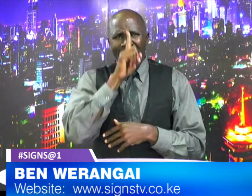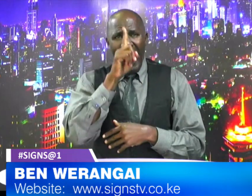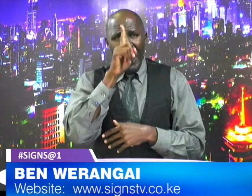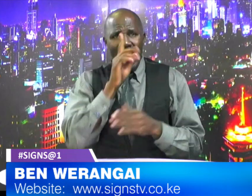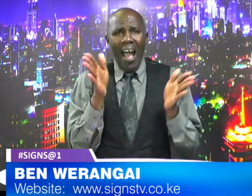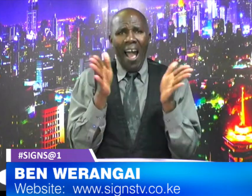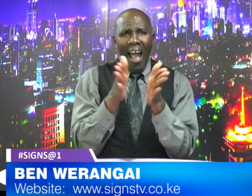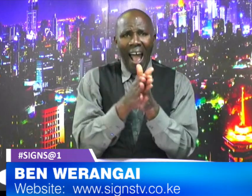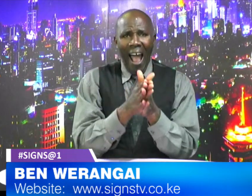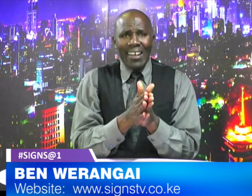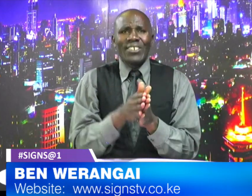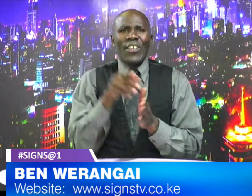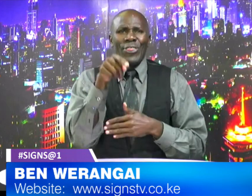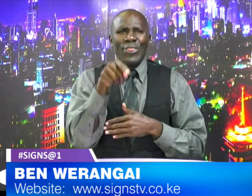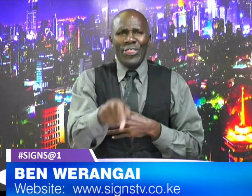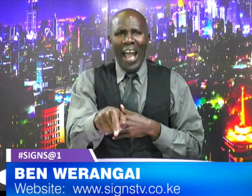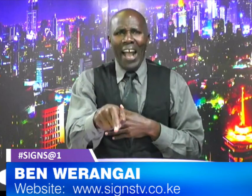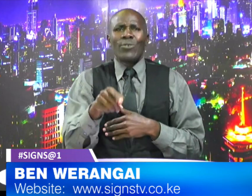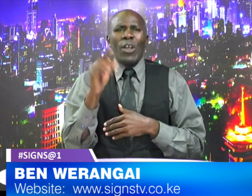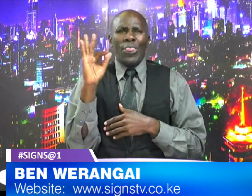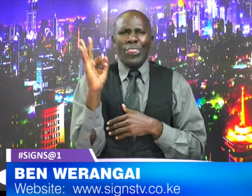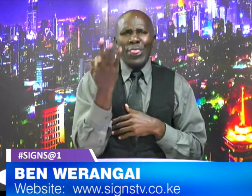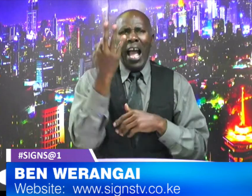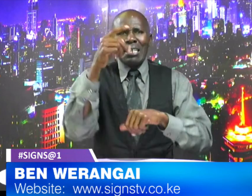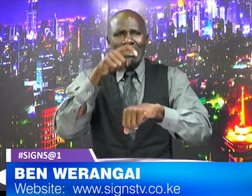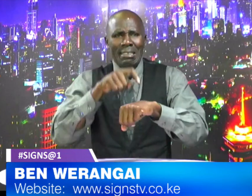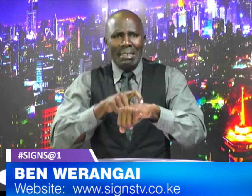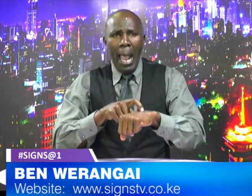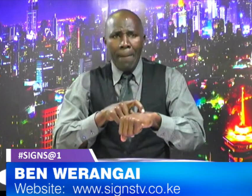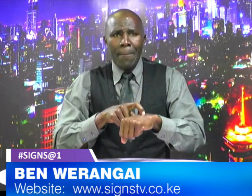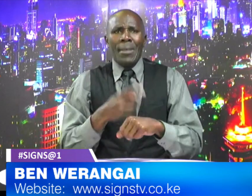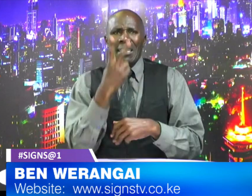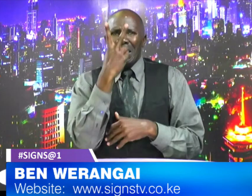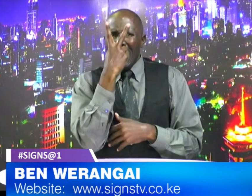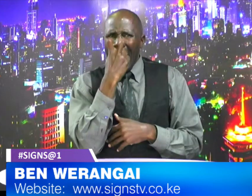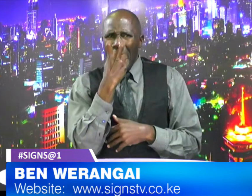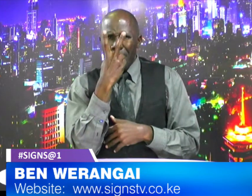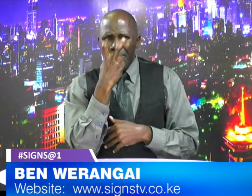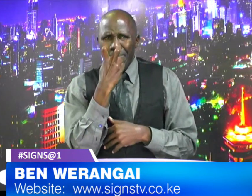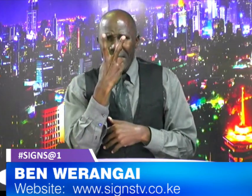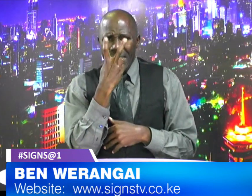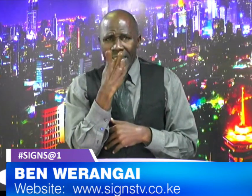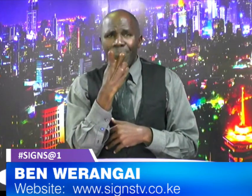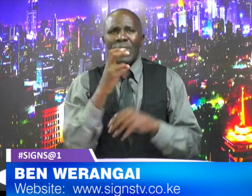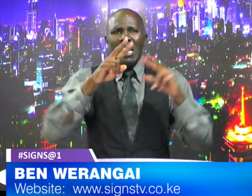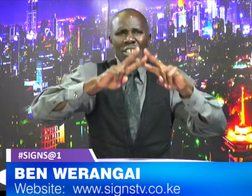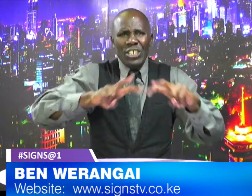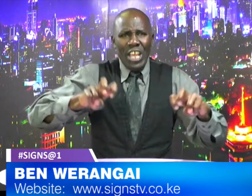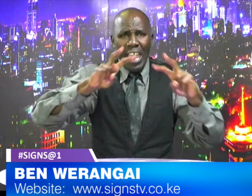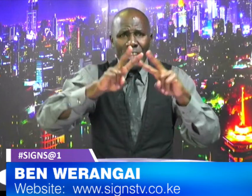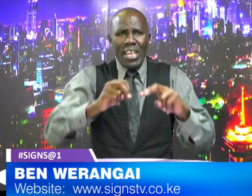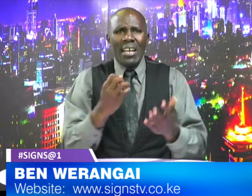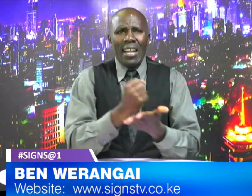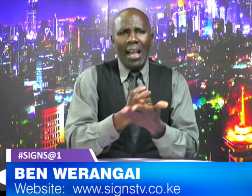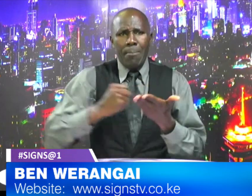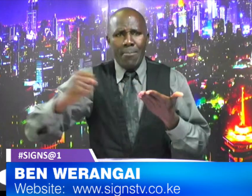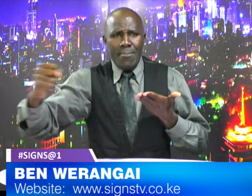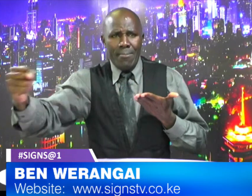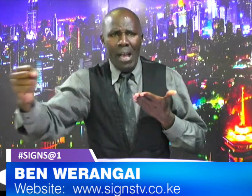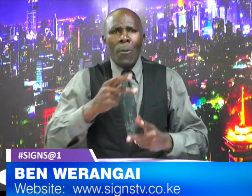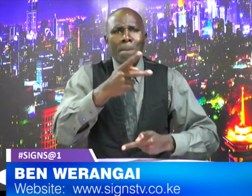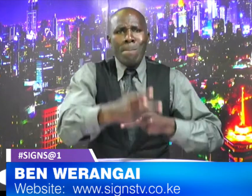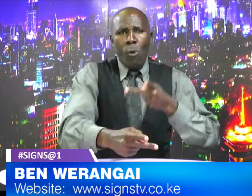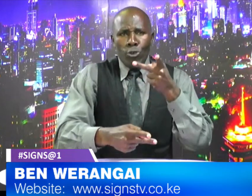The prosecution opposed the adjournment, arguing that the matter is serious and that this is the 3rd time